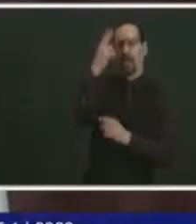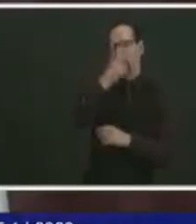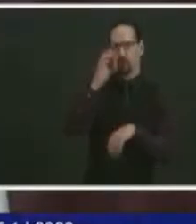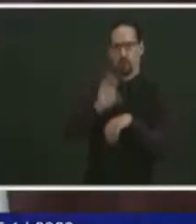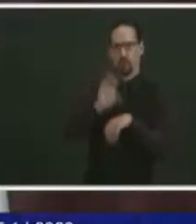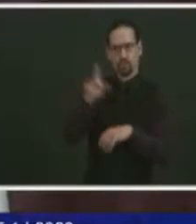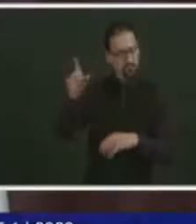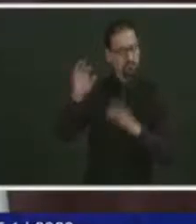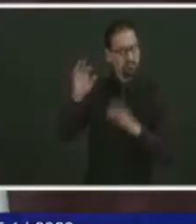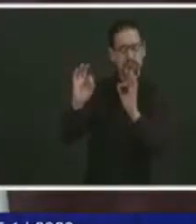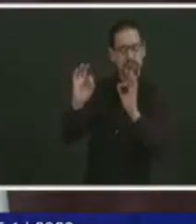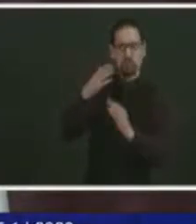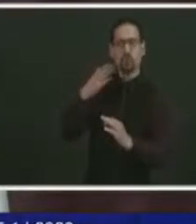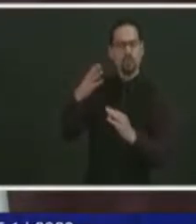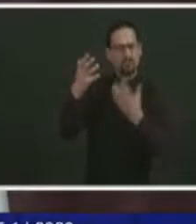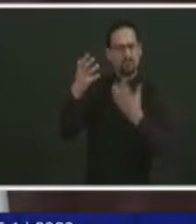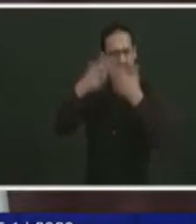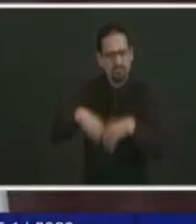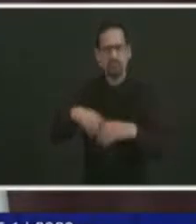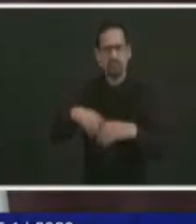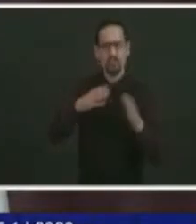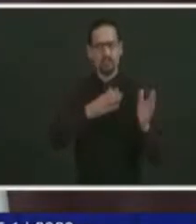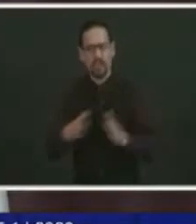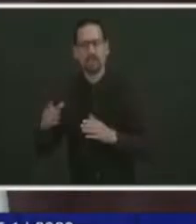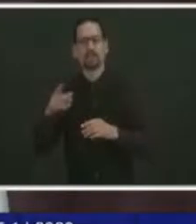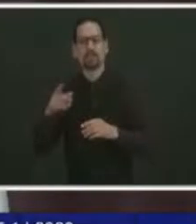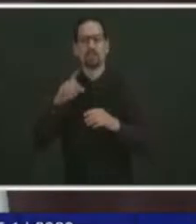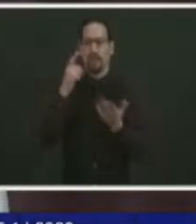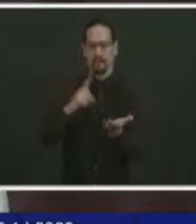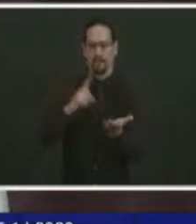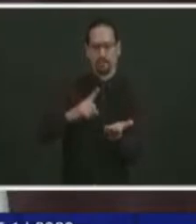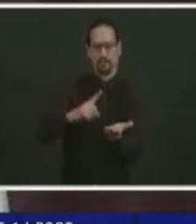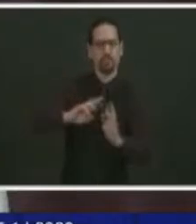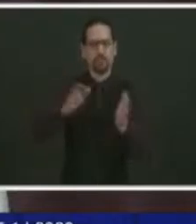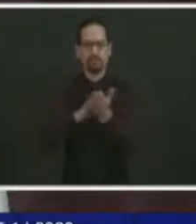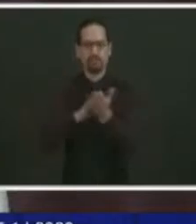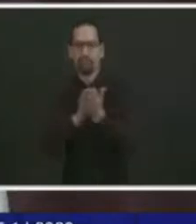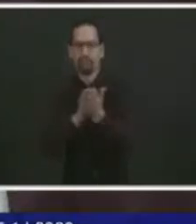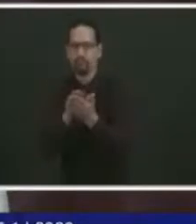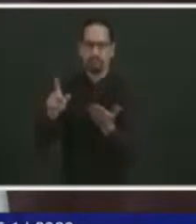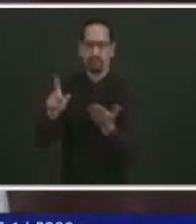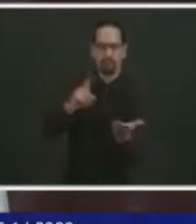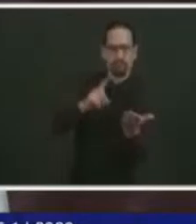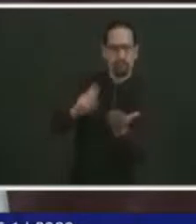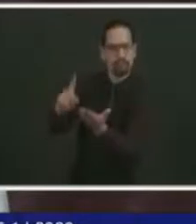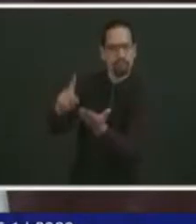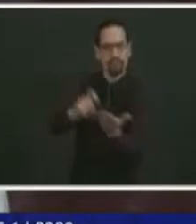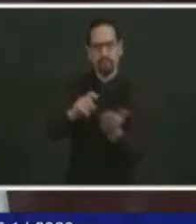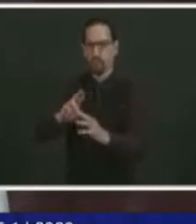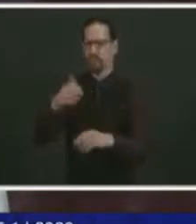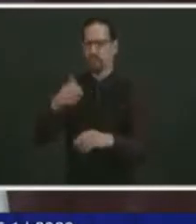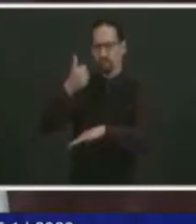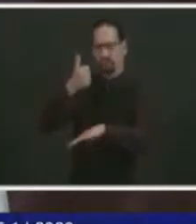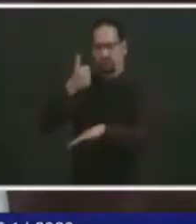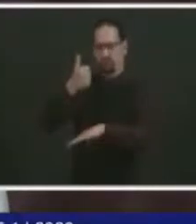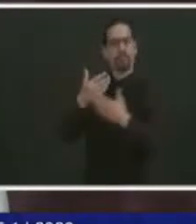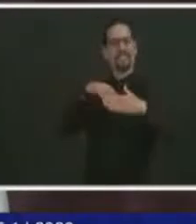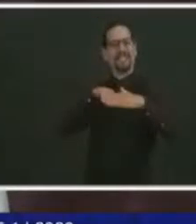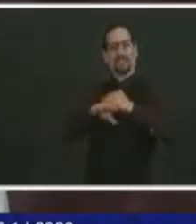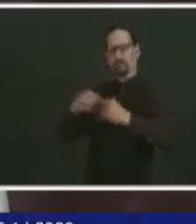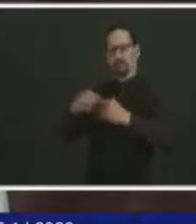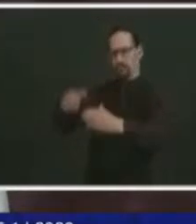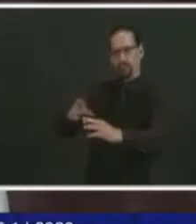Everyone was given hand sanitizer before they went into the church, 6 feet apart, markings everywhere, priest wore a